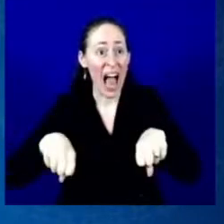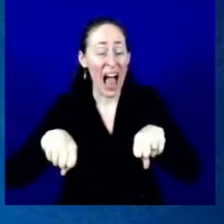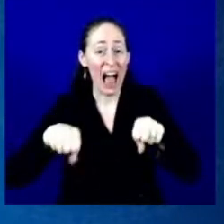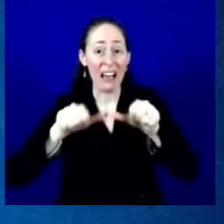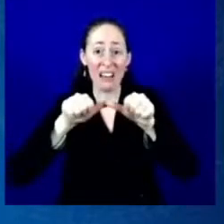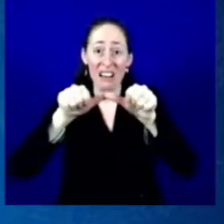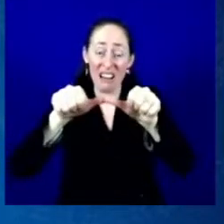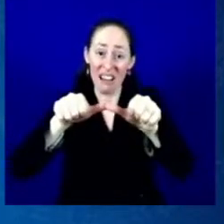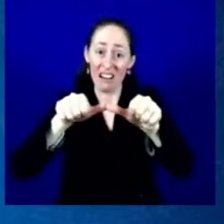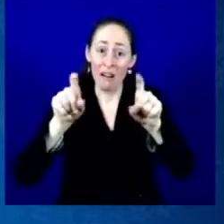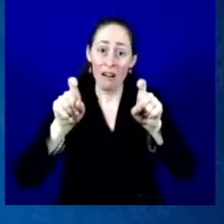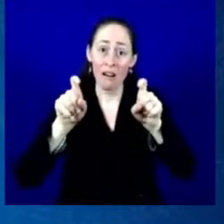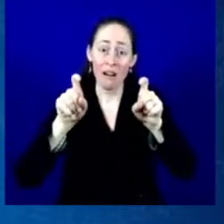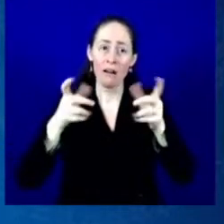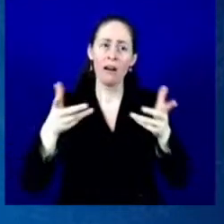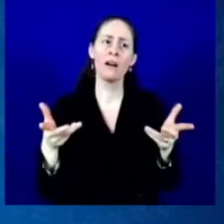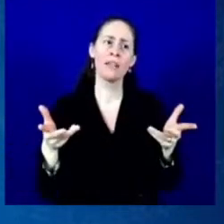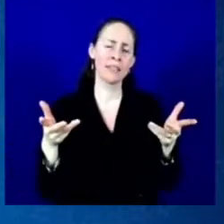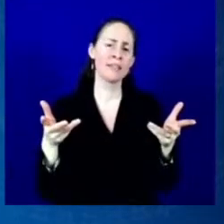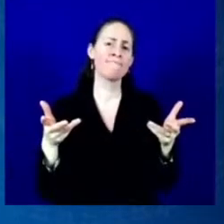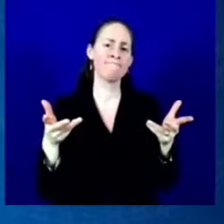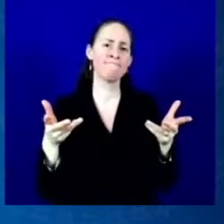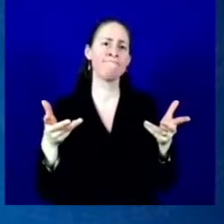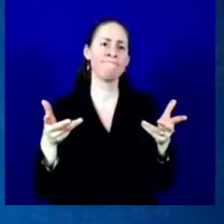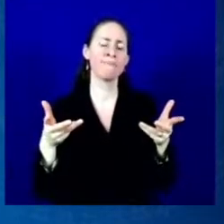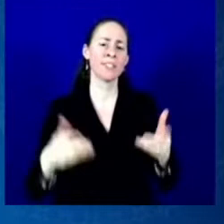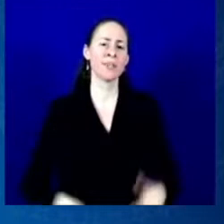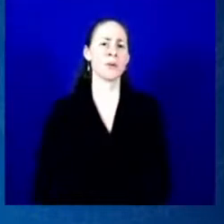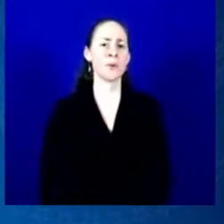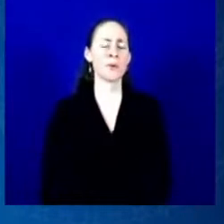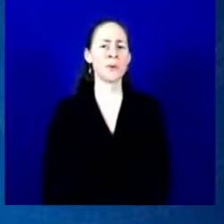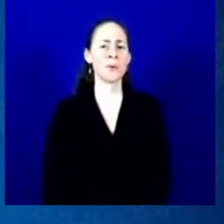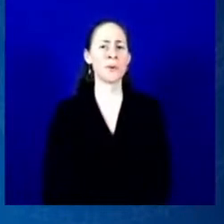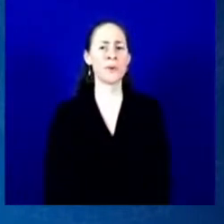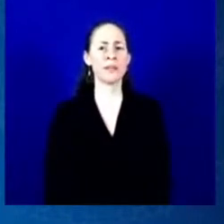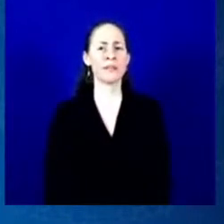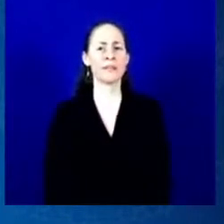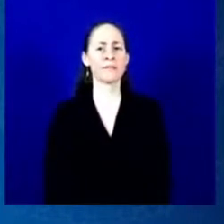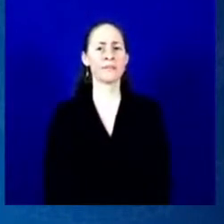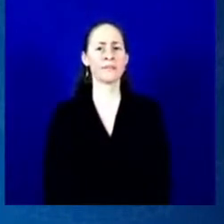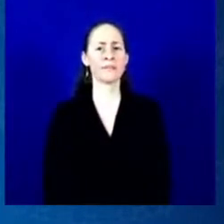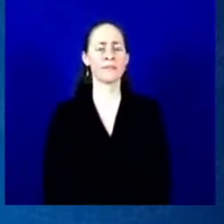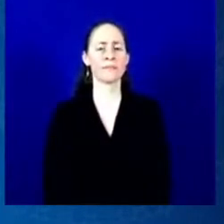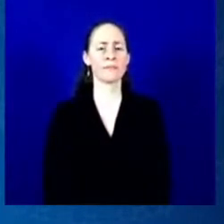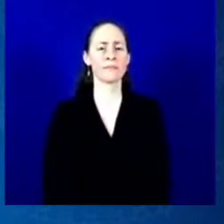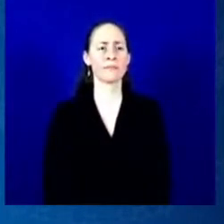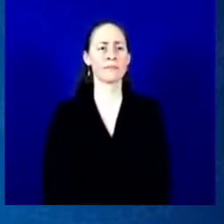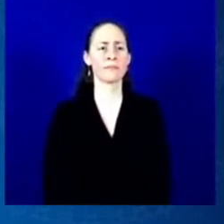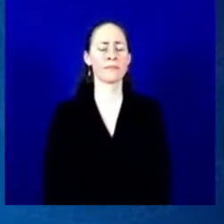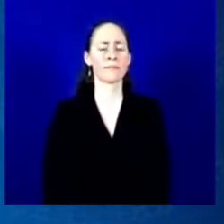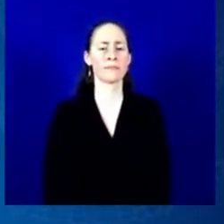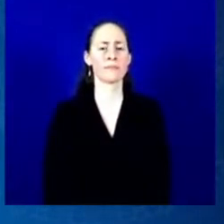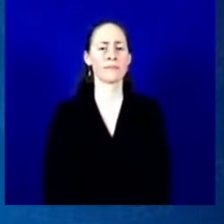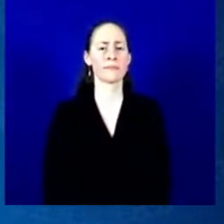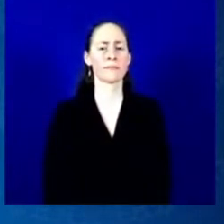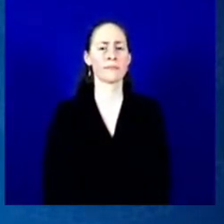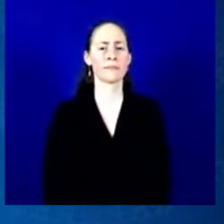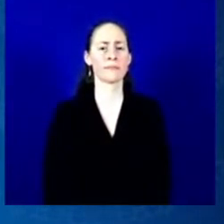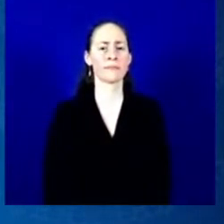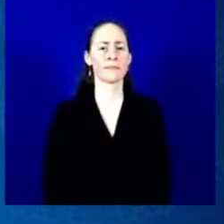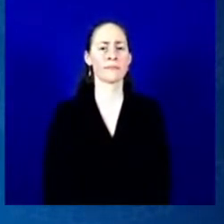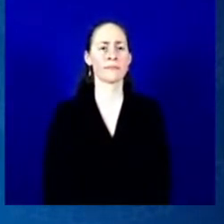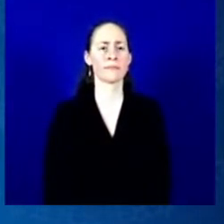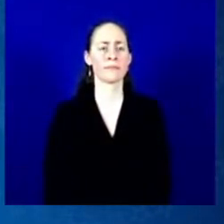ancient and urgent. As old as our republic, still vital today. Can